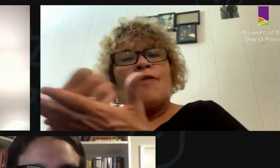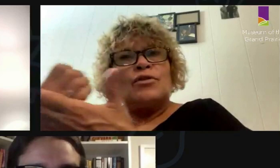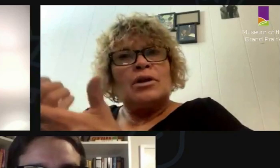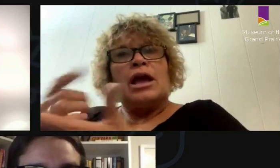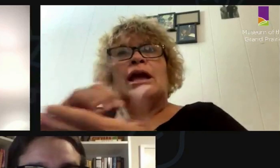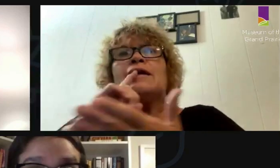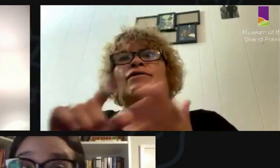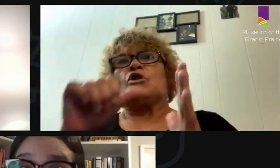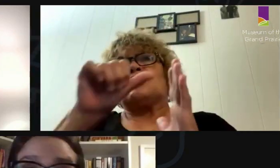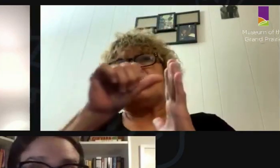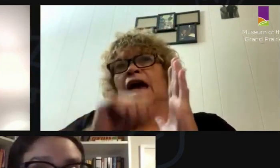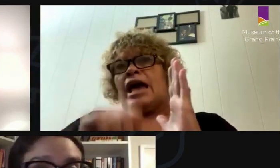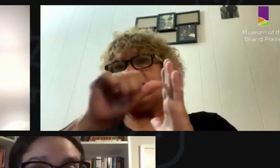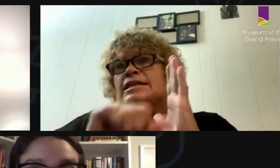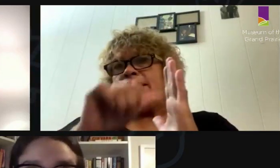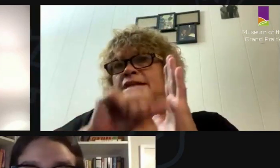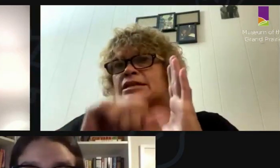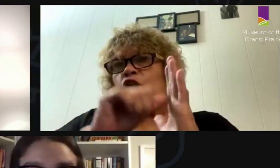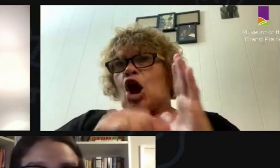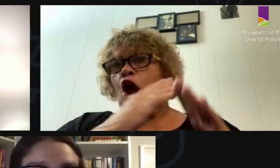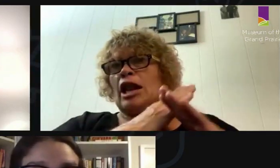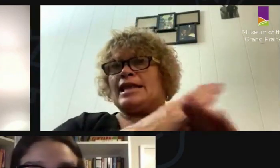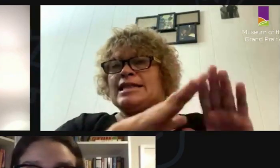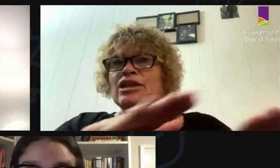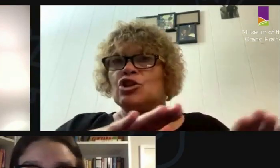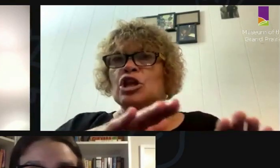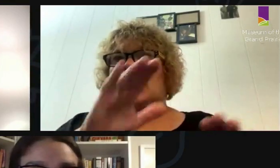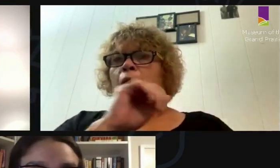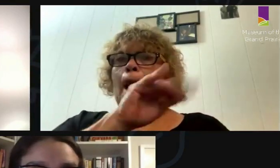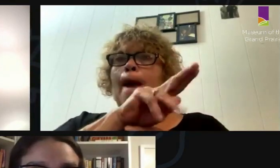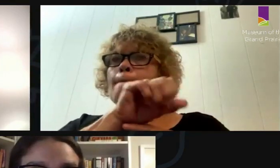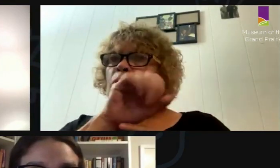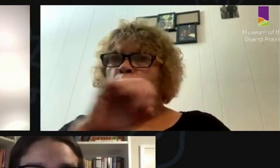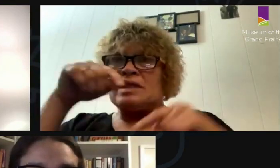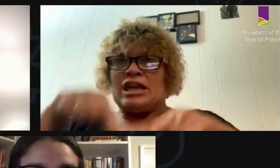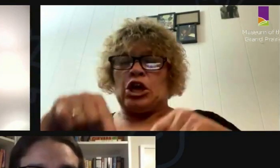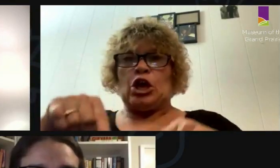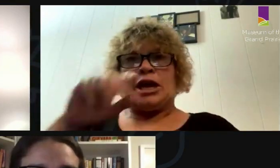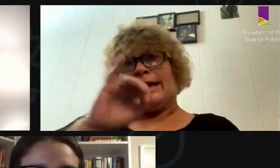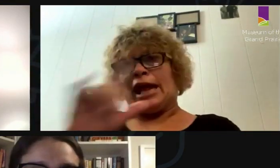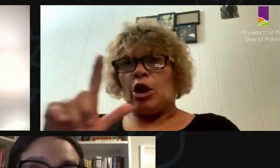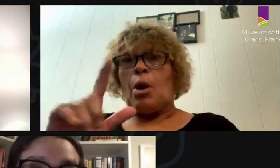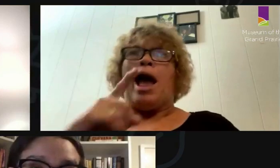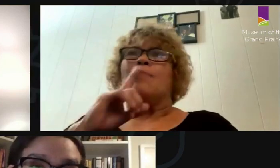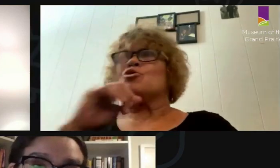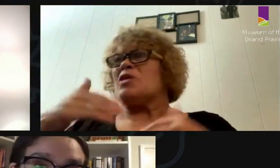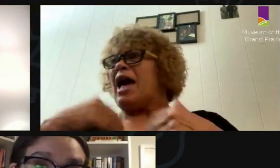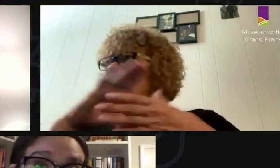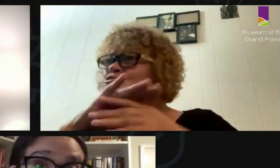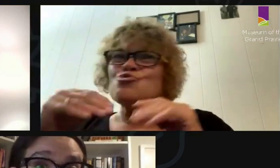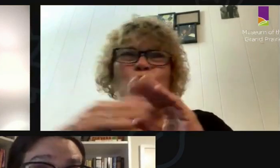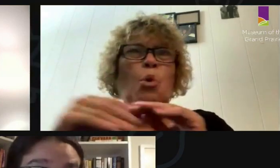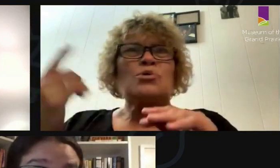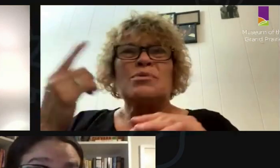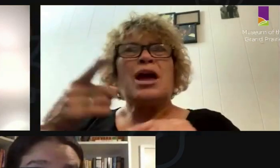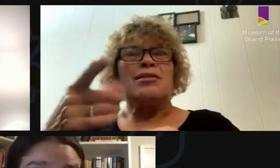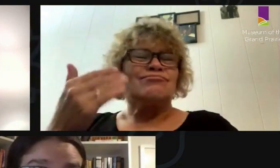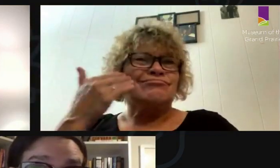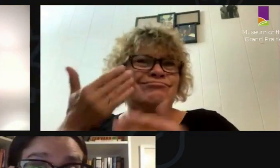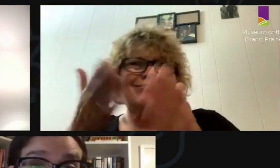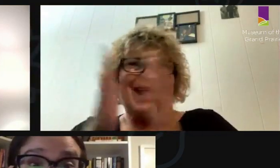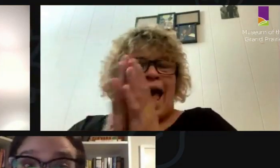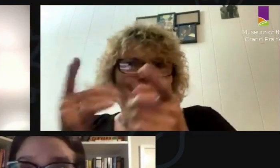in Illinois, Central Illinois, or any particular cases or stories, I'm sure it exists, but just wanted to ask about Illinois in particular.